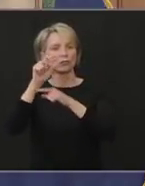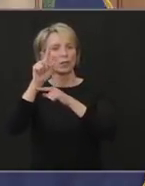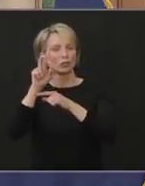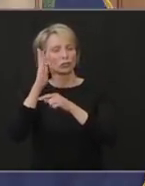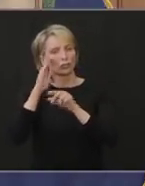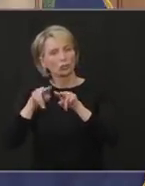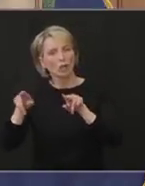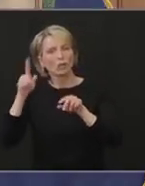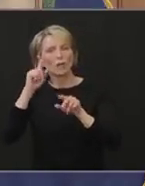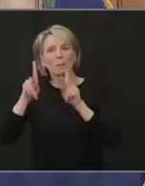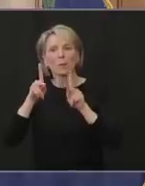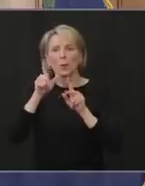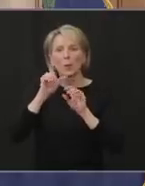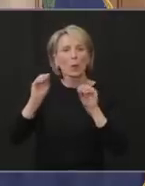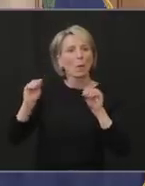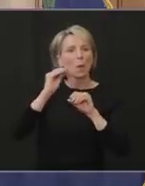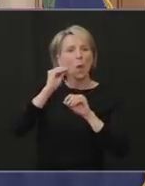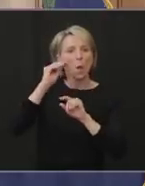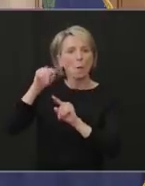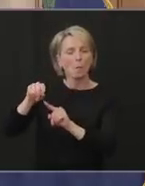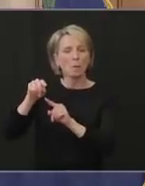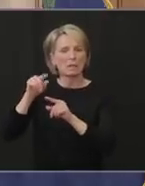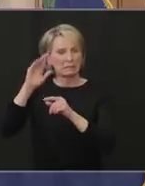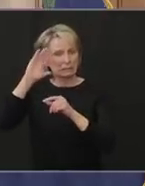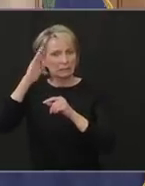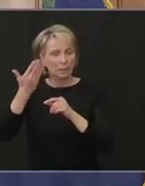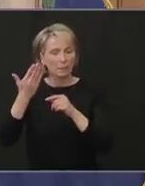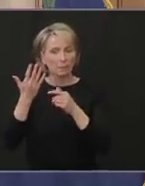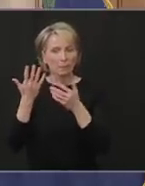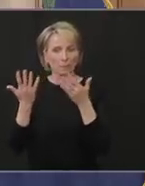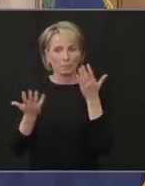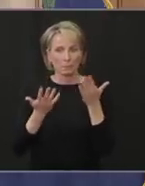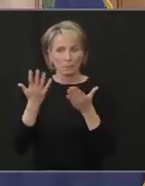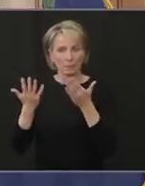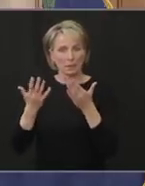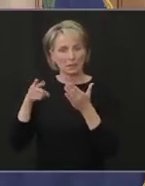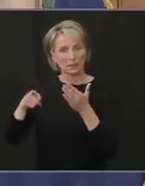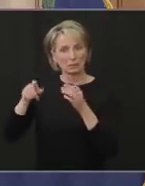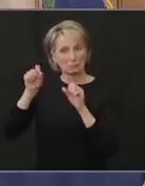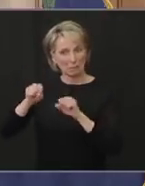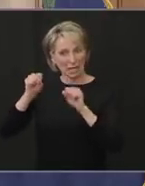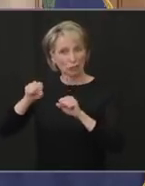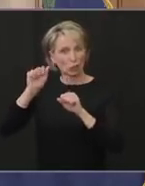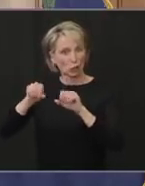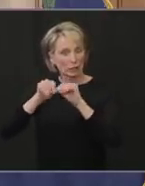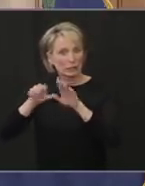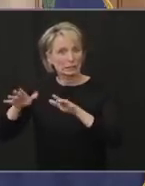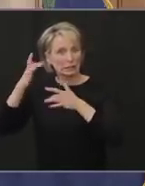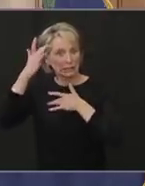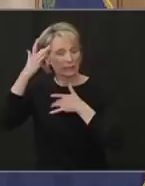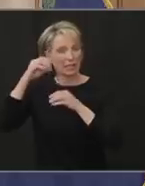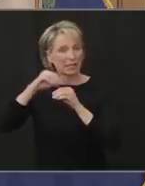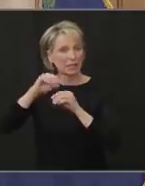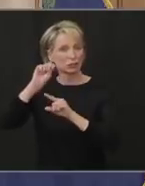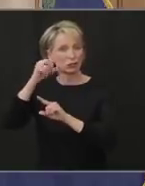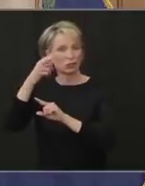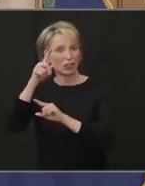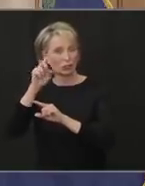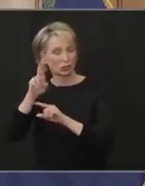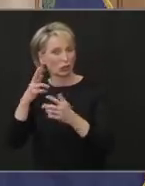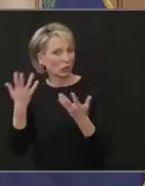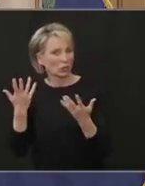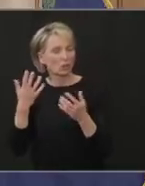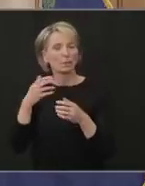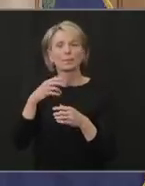some, but it seems to be a potential area of transmission, and It is a potential area